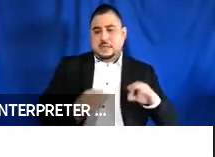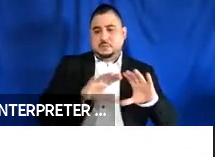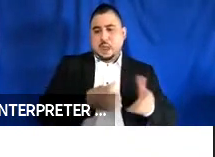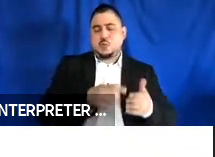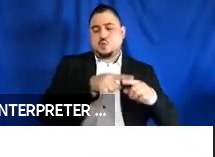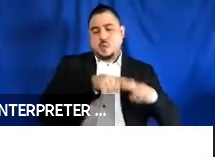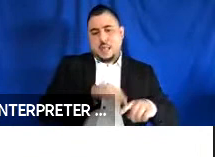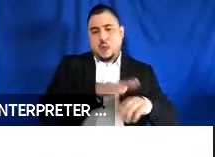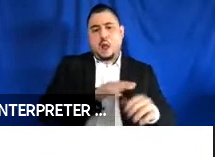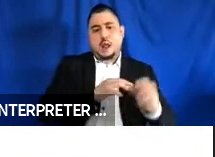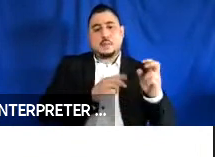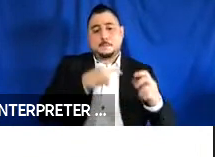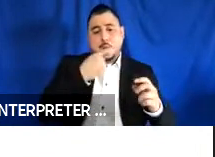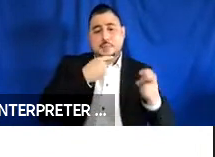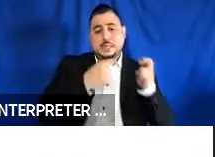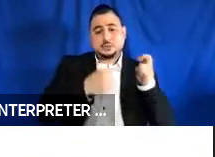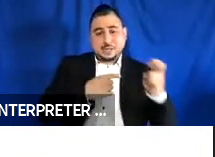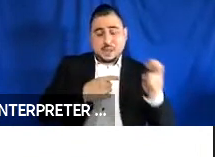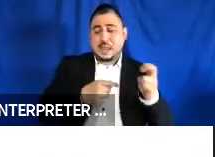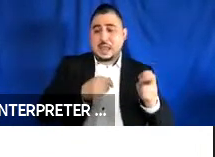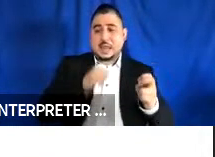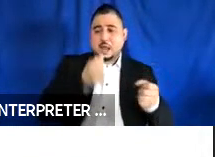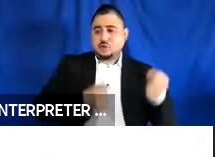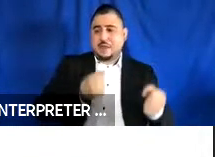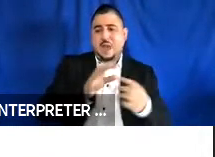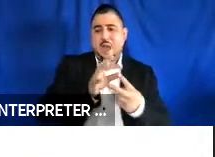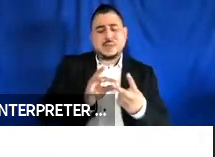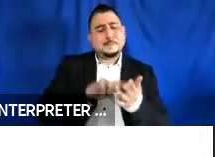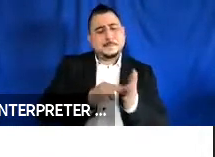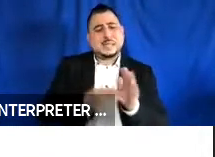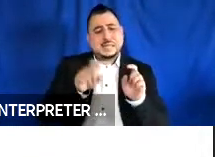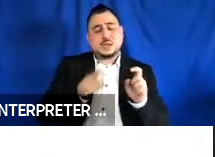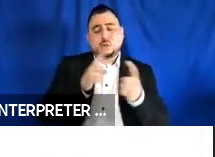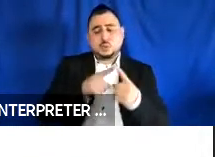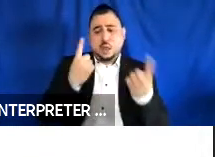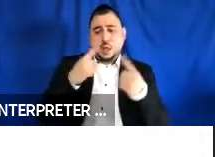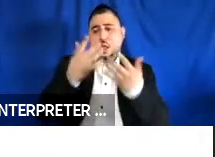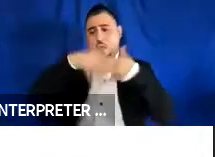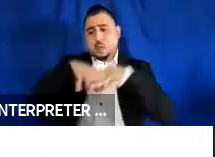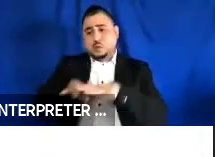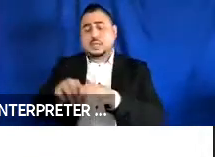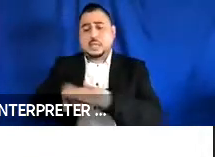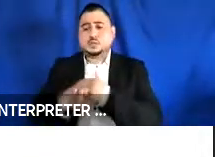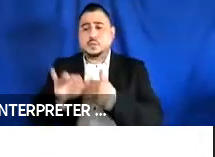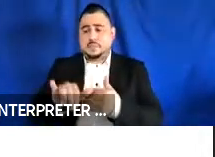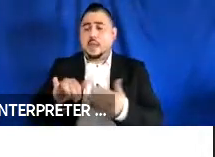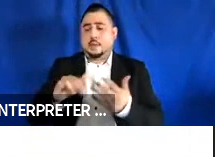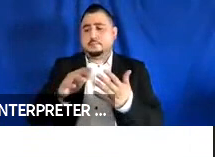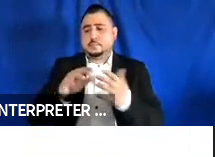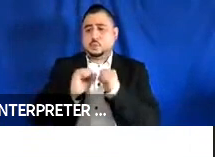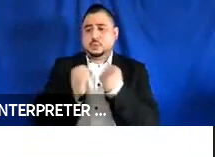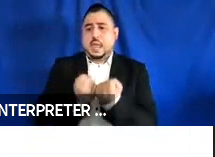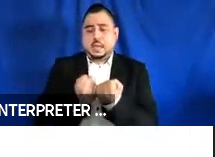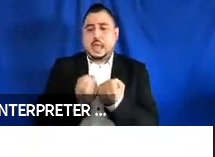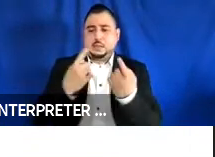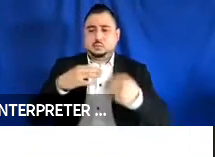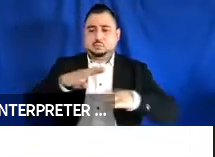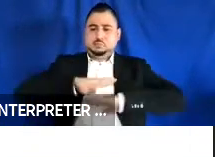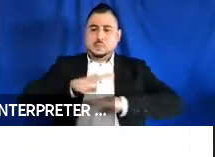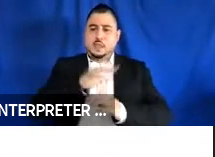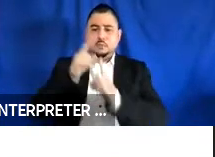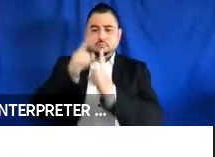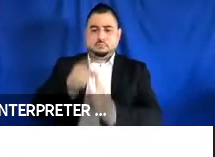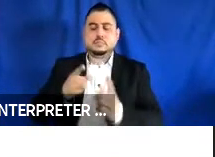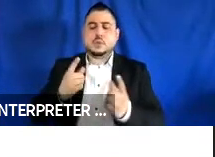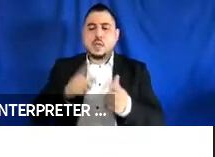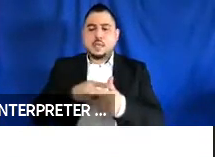relying on public transit and other non-driving options can be necessary to achieve inclusion and to meet the trip needs. It is very likely that in the